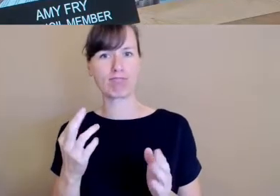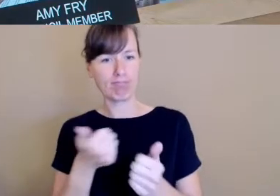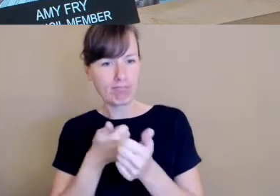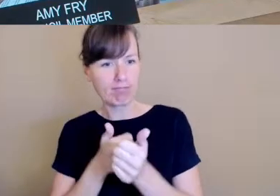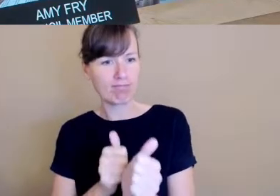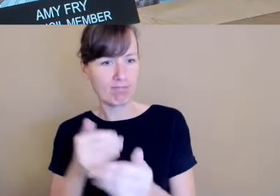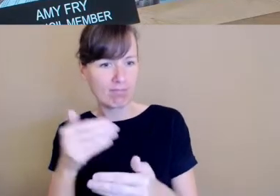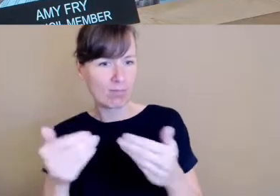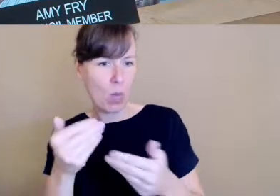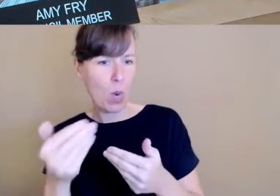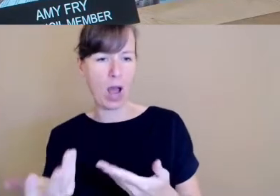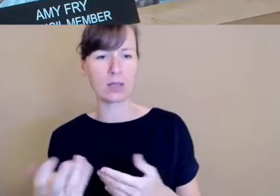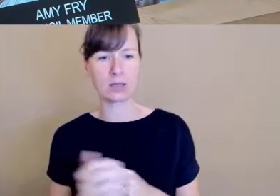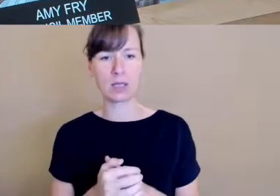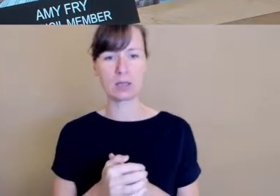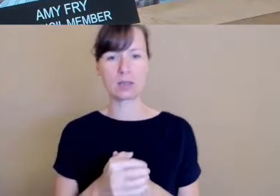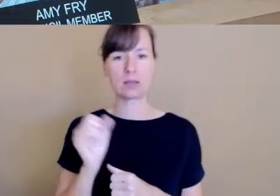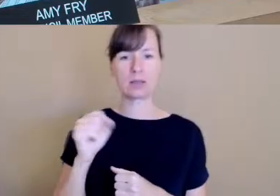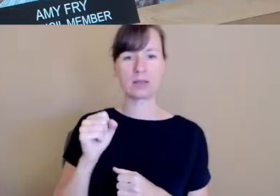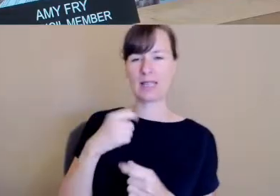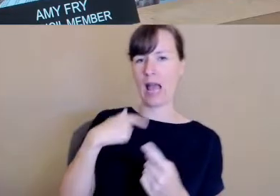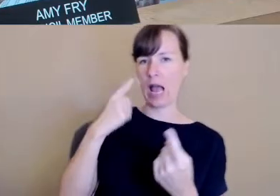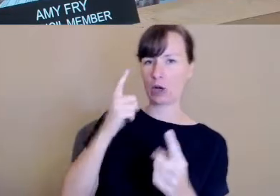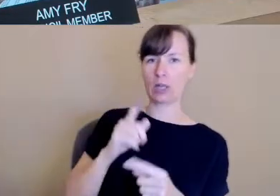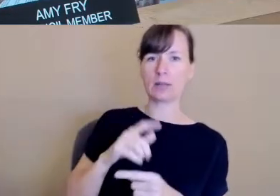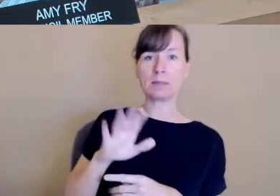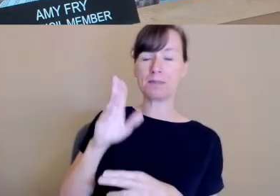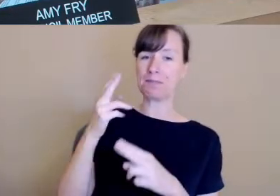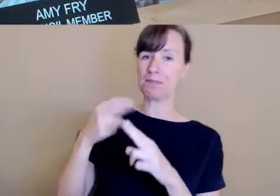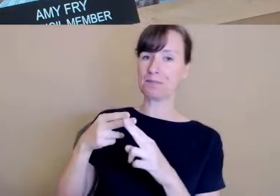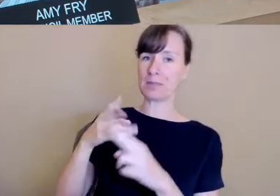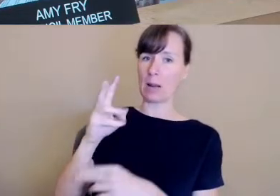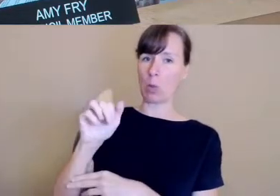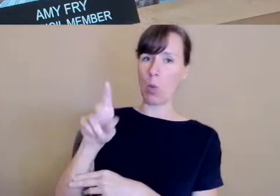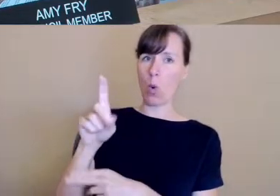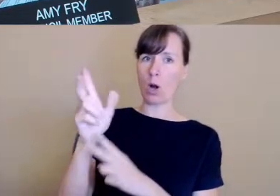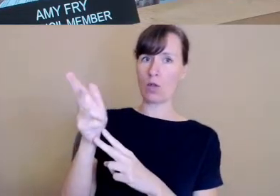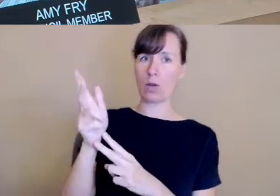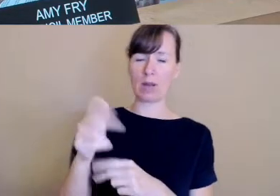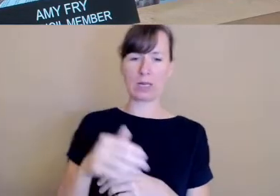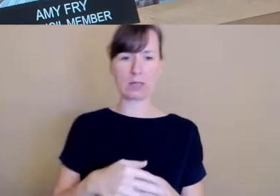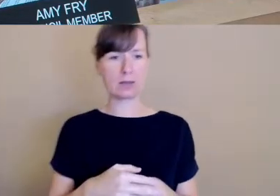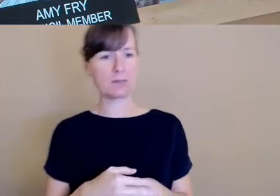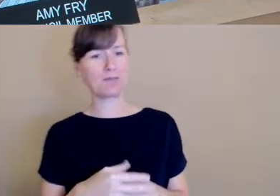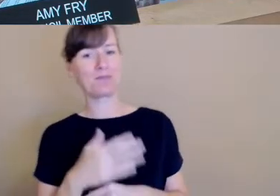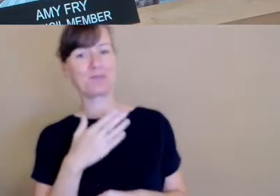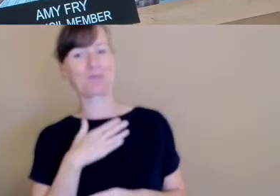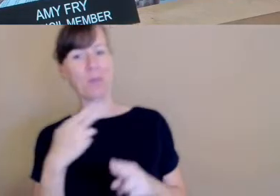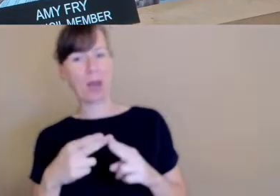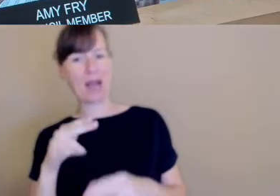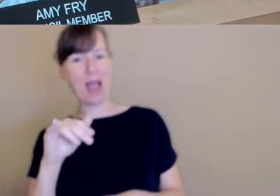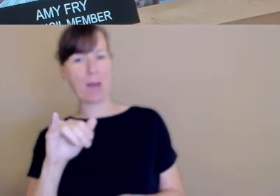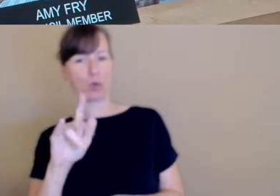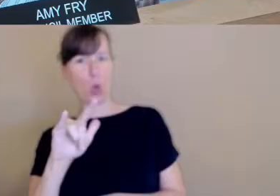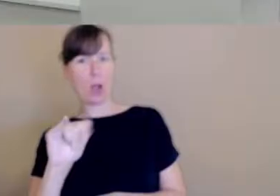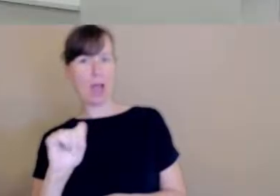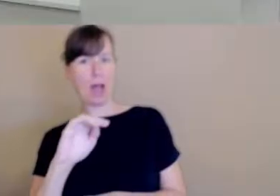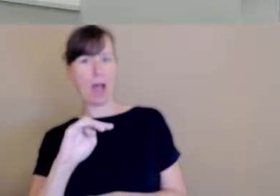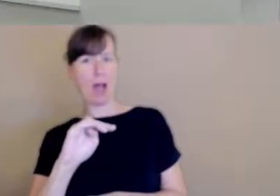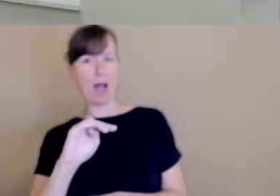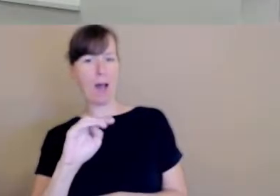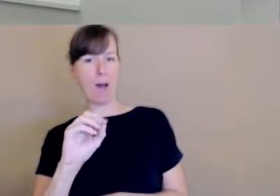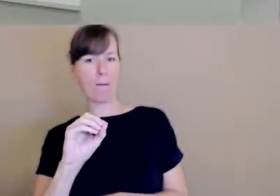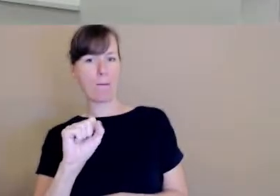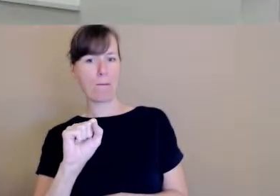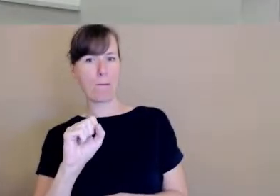concern, but in this case, I have to say that I would certainly recommend that